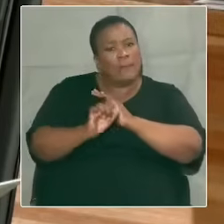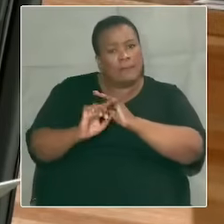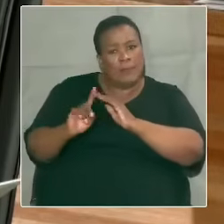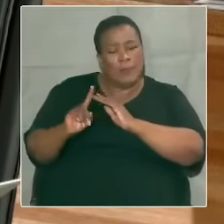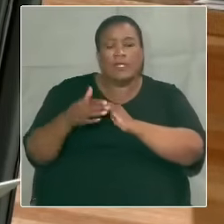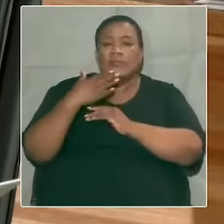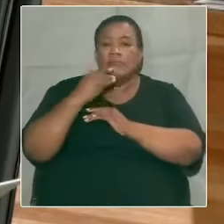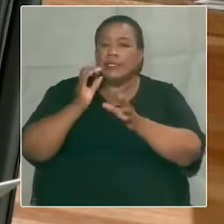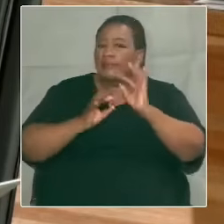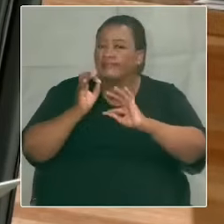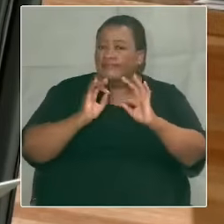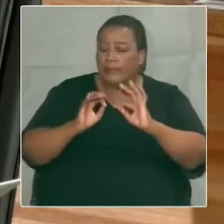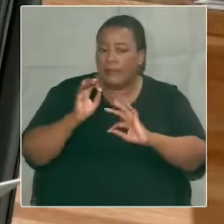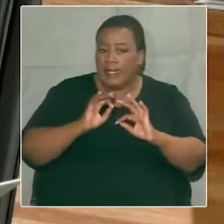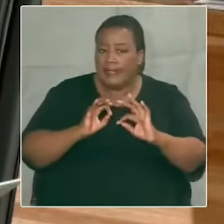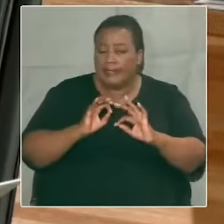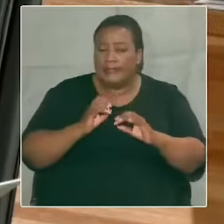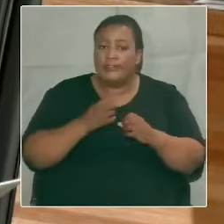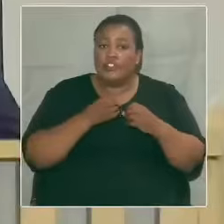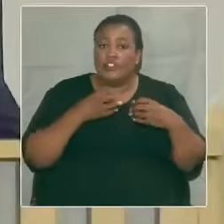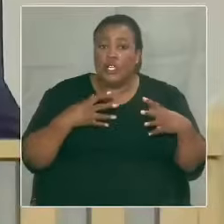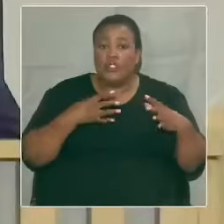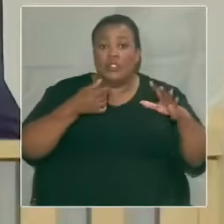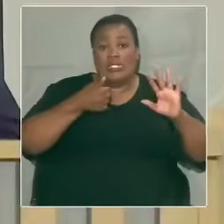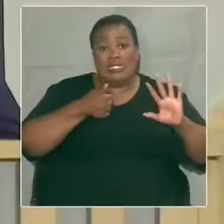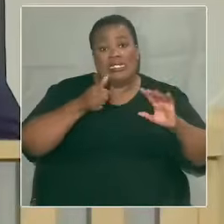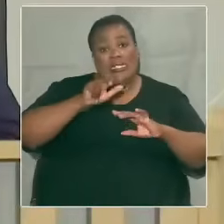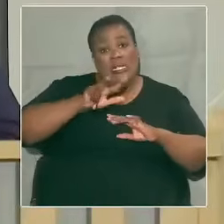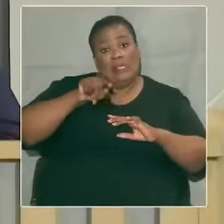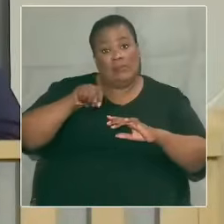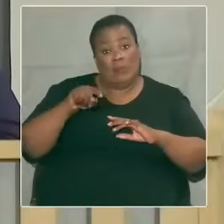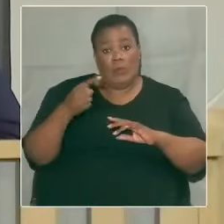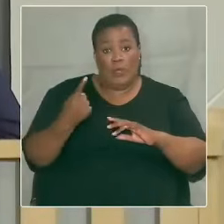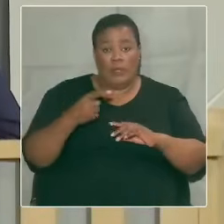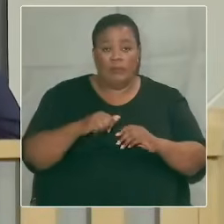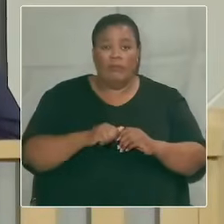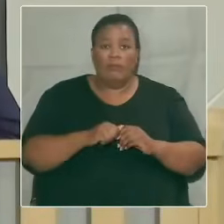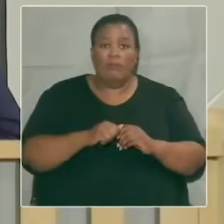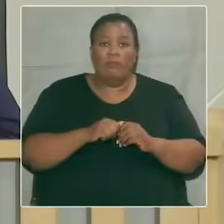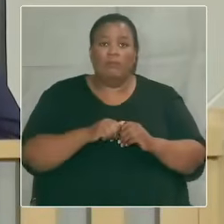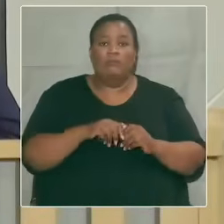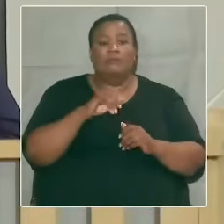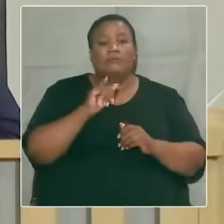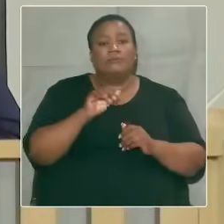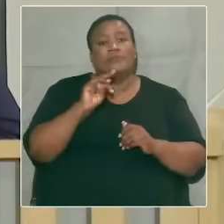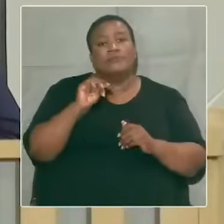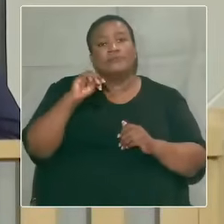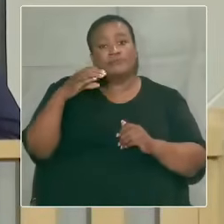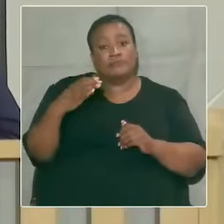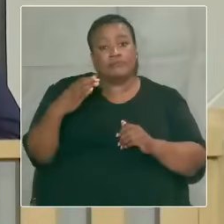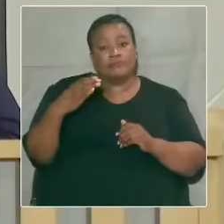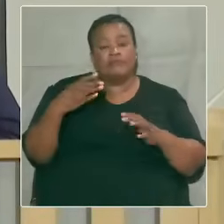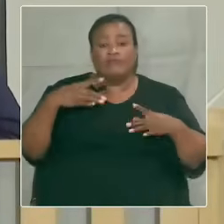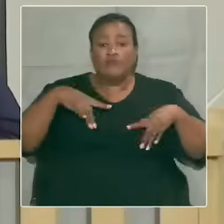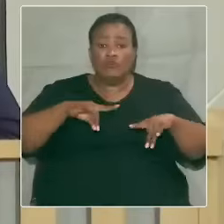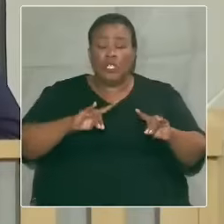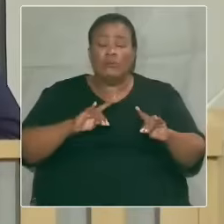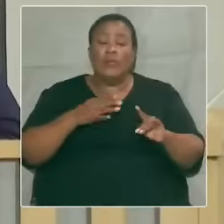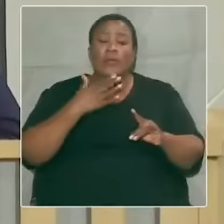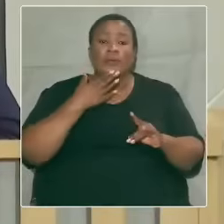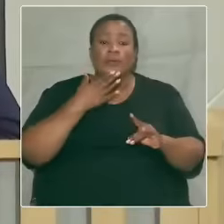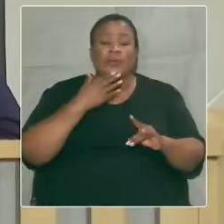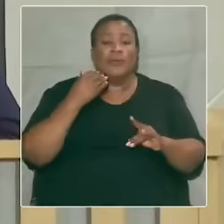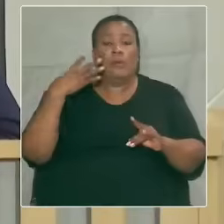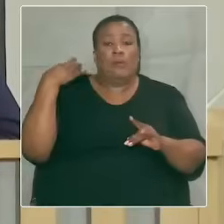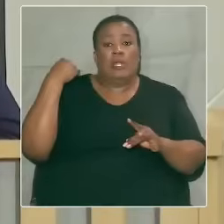from 68.1, the IMC. Yeah, the IMC, chaired by the Minister of Police